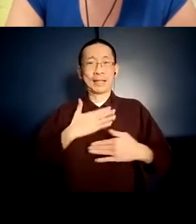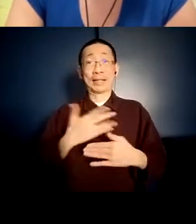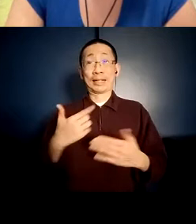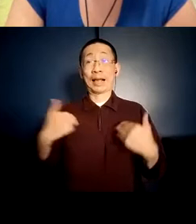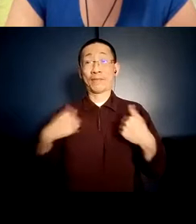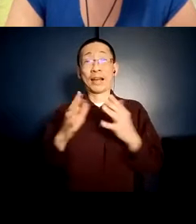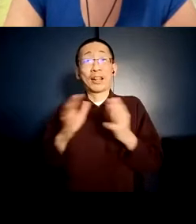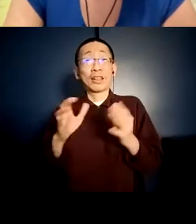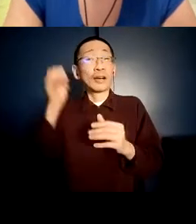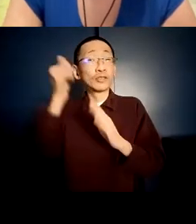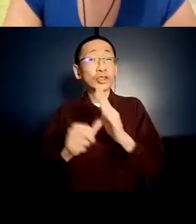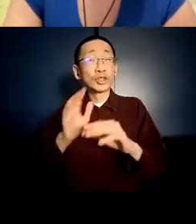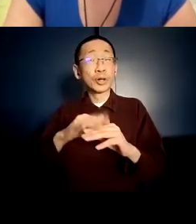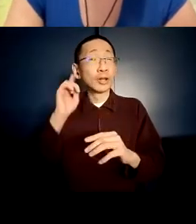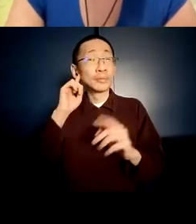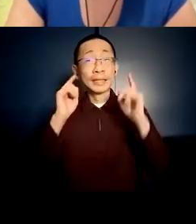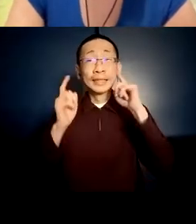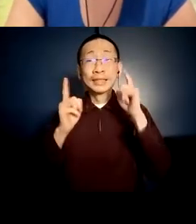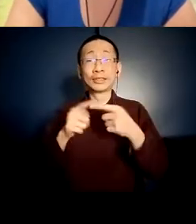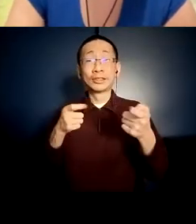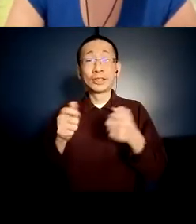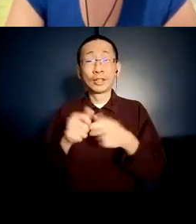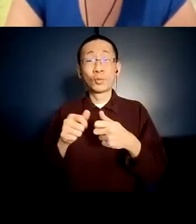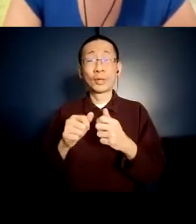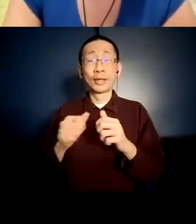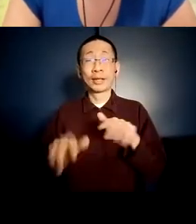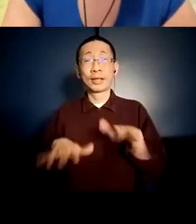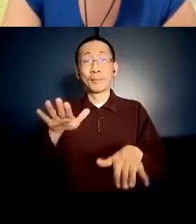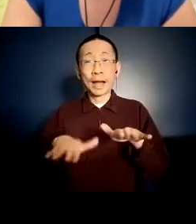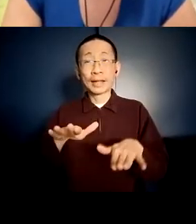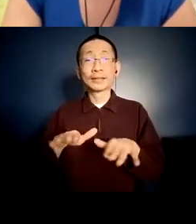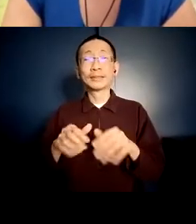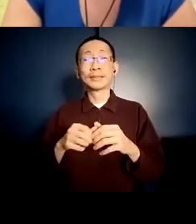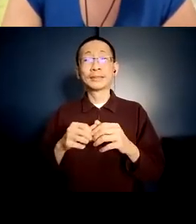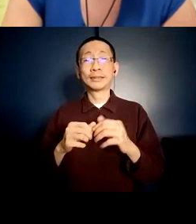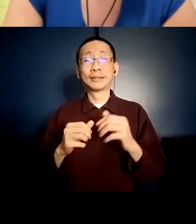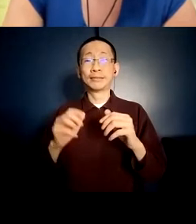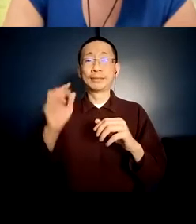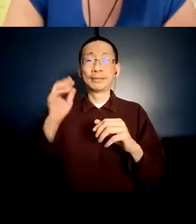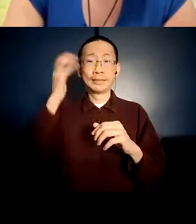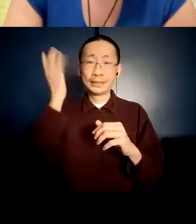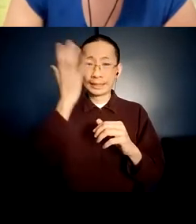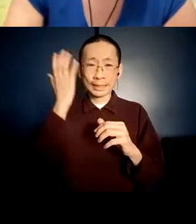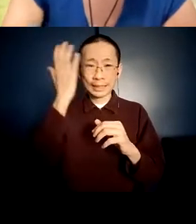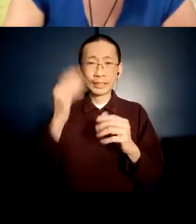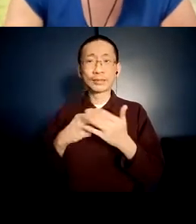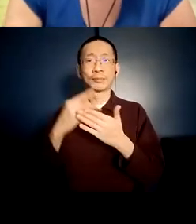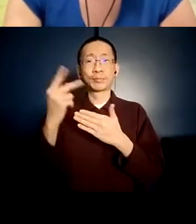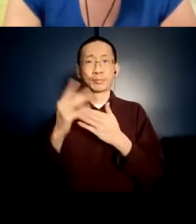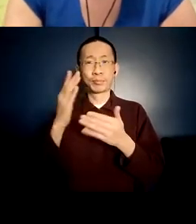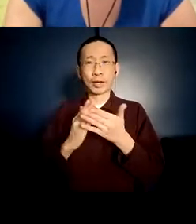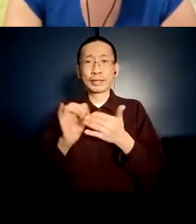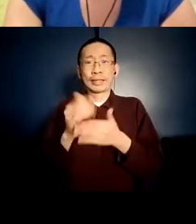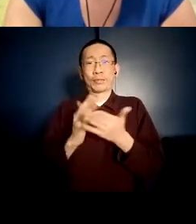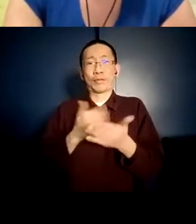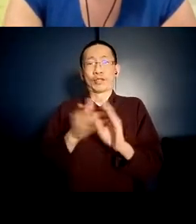on my ears to deal with those dizziness and balance problems. So that's part of my story as well.